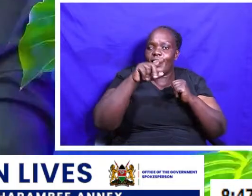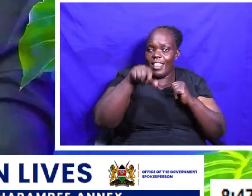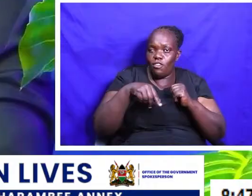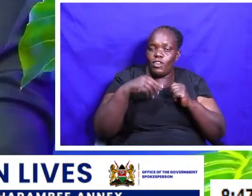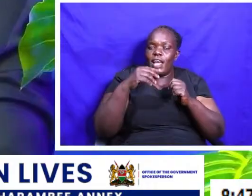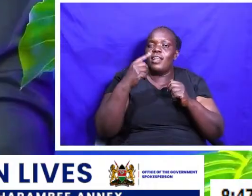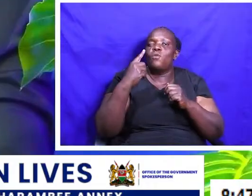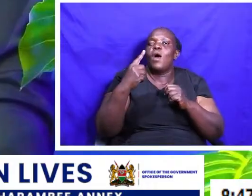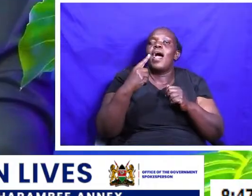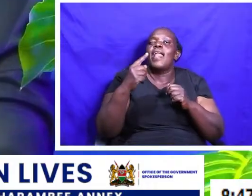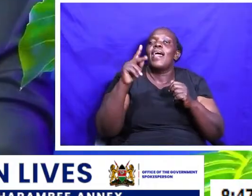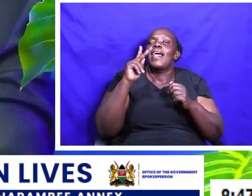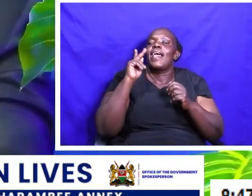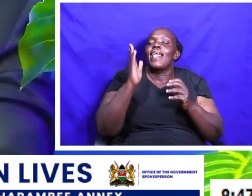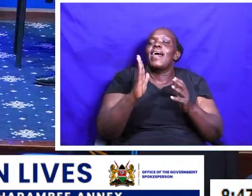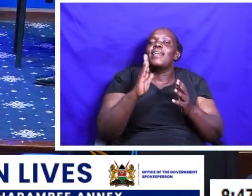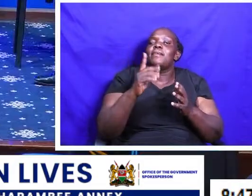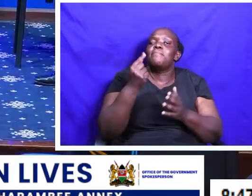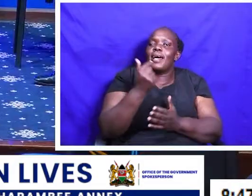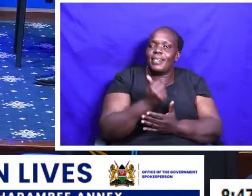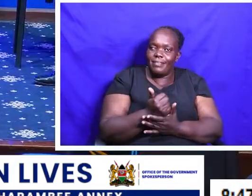just 7,000 Kenya shillings.